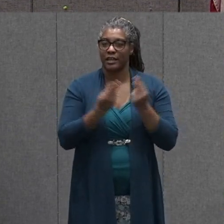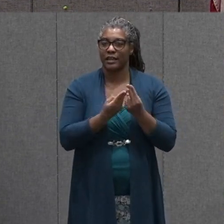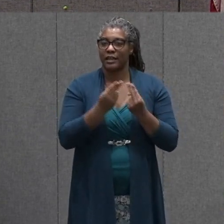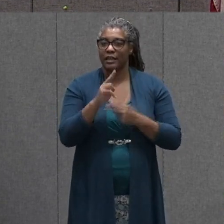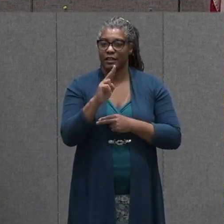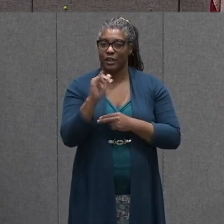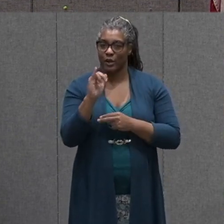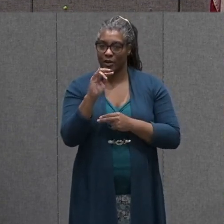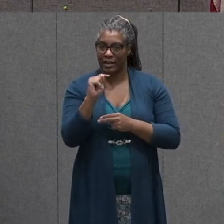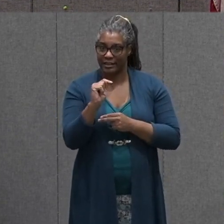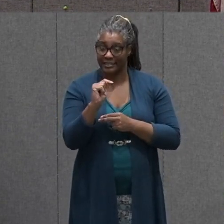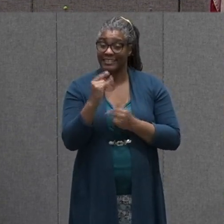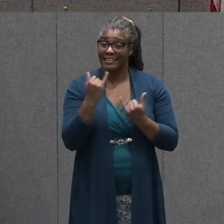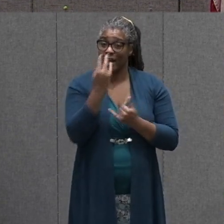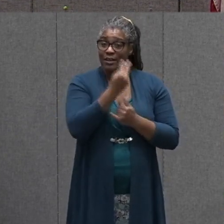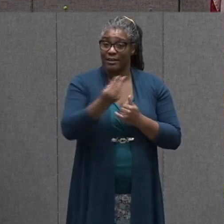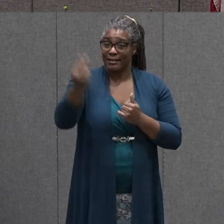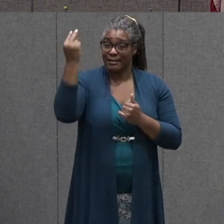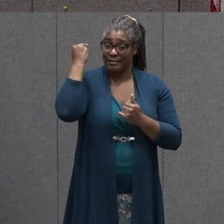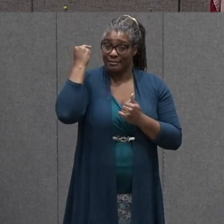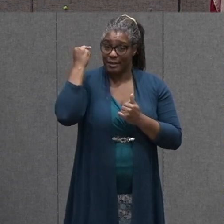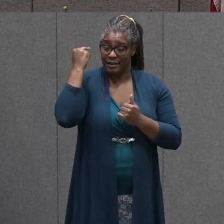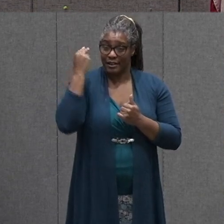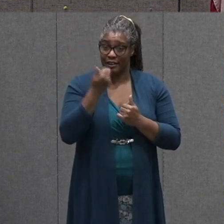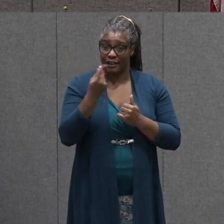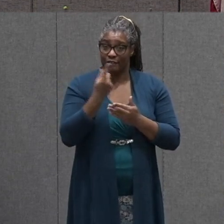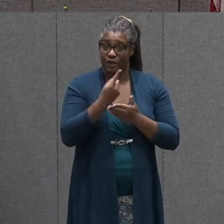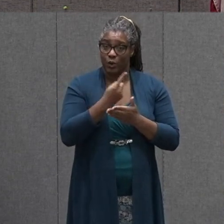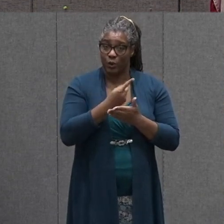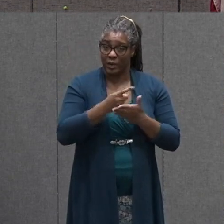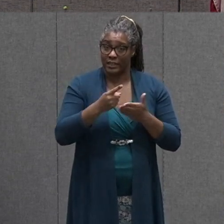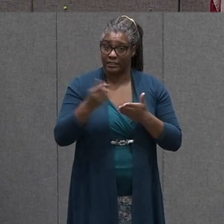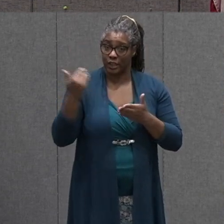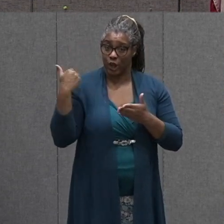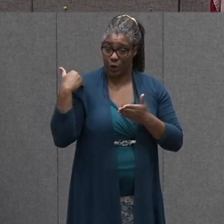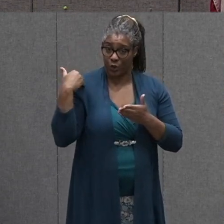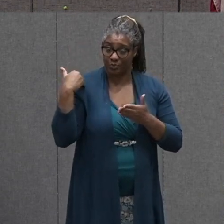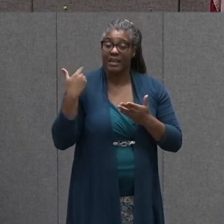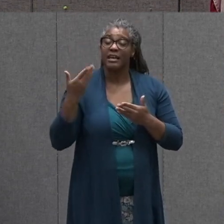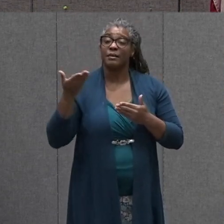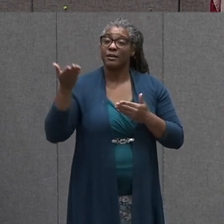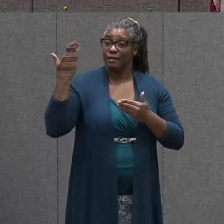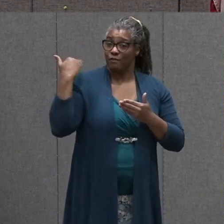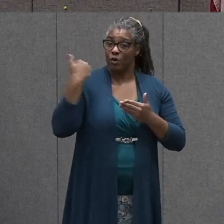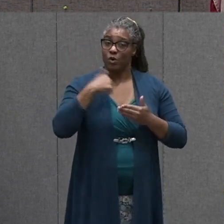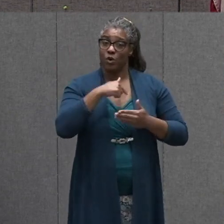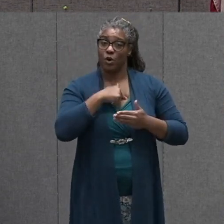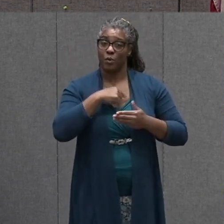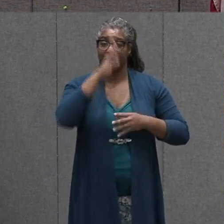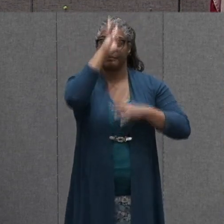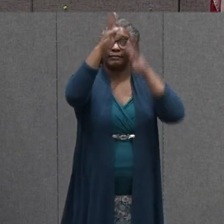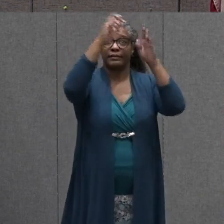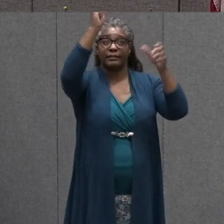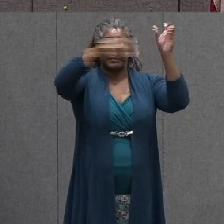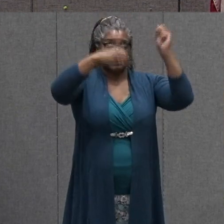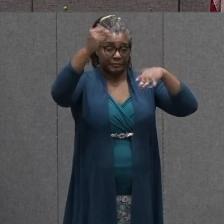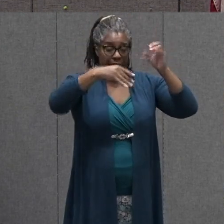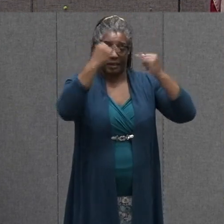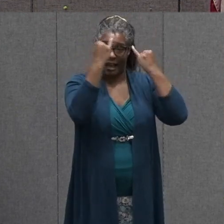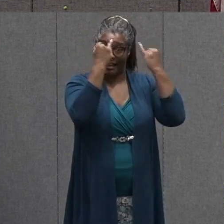somewhere, it's pretty chilly. So let's think about those things that remind you of winter. What kind of holidays happen in